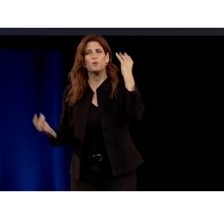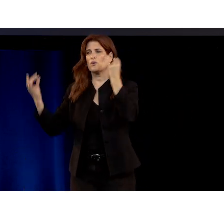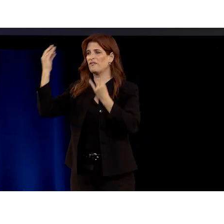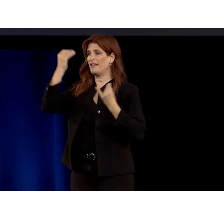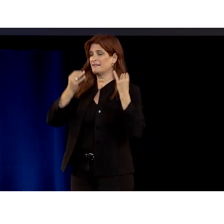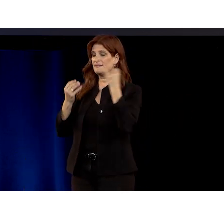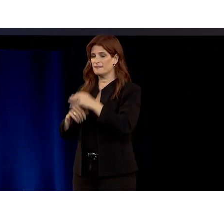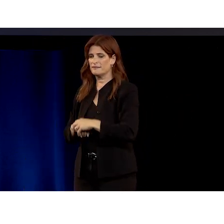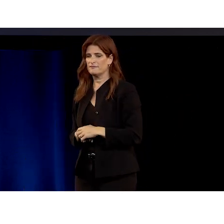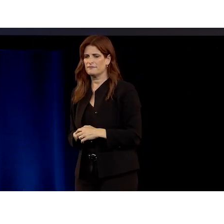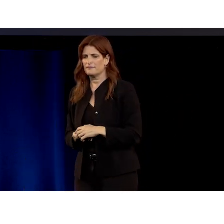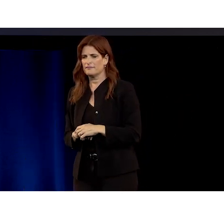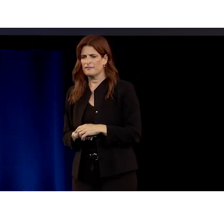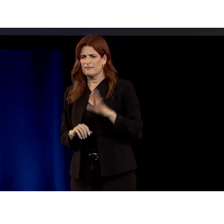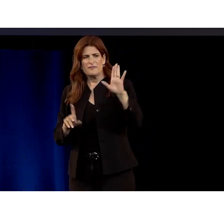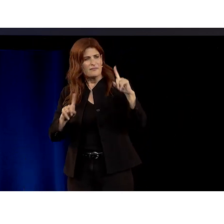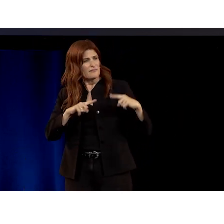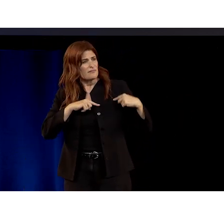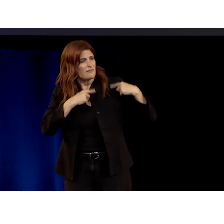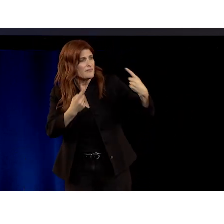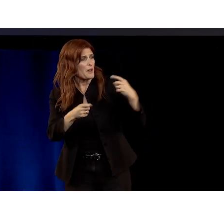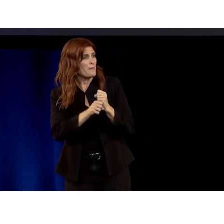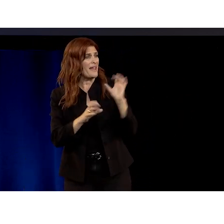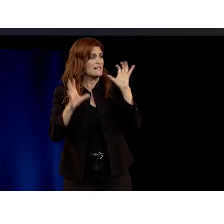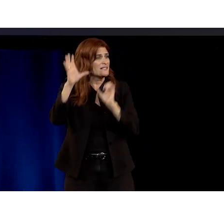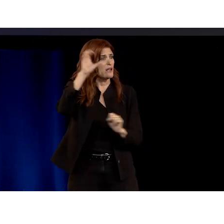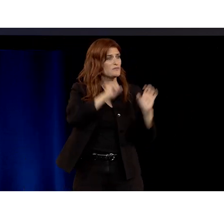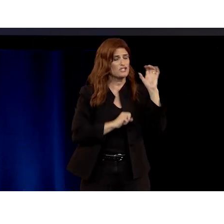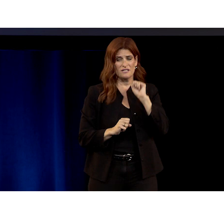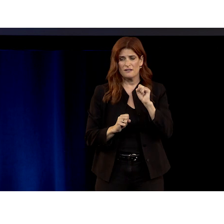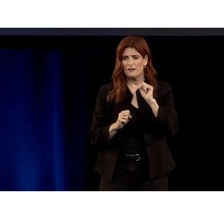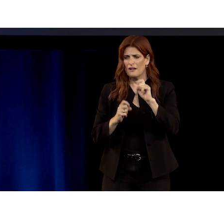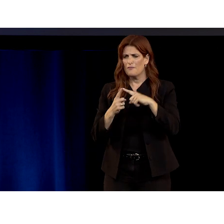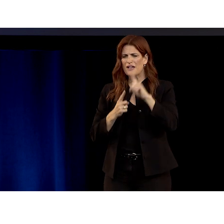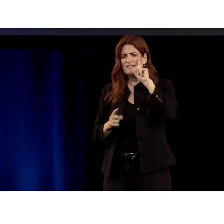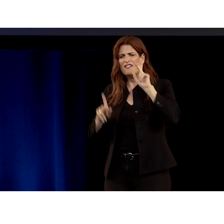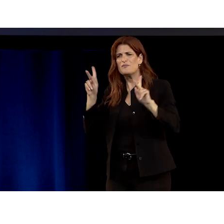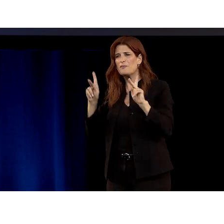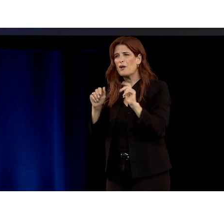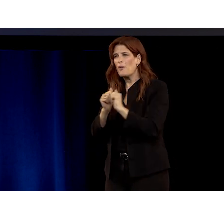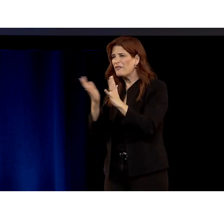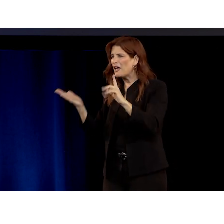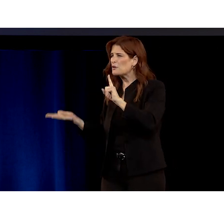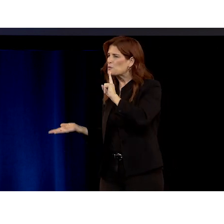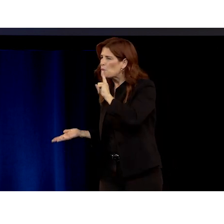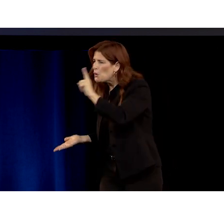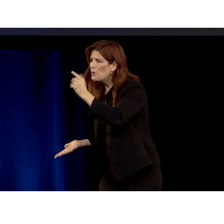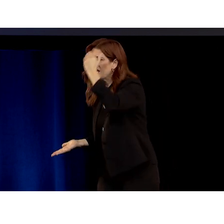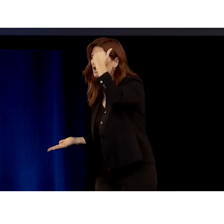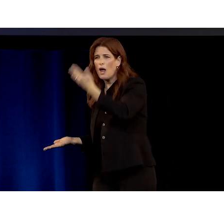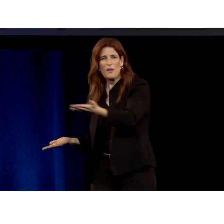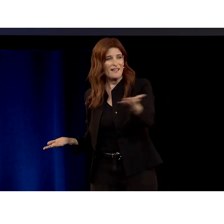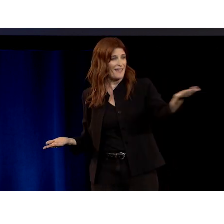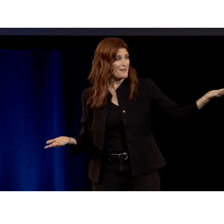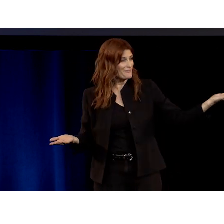So I urge you to reflect. Have you ever made assumptions about deaf people without truly knowing them?